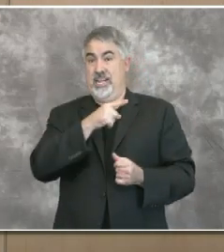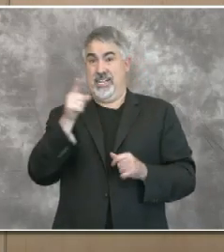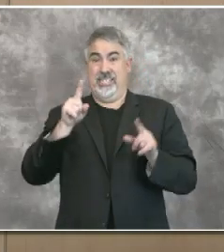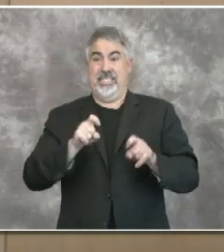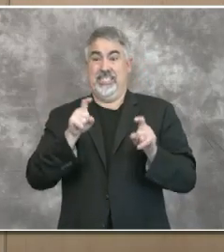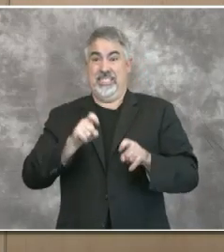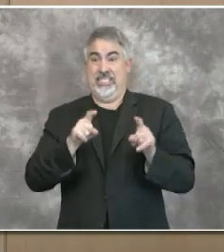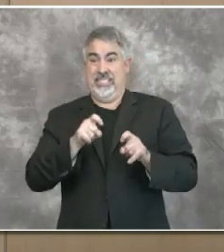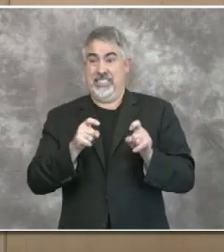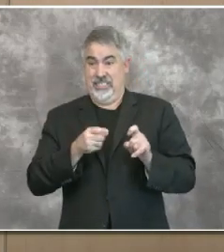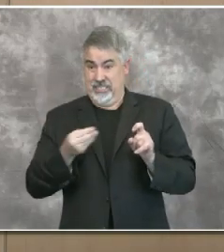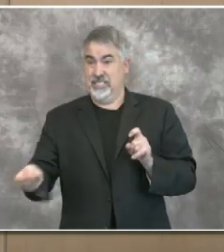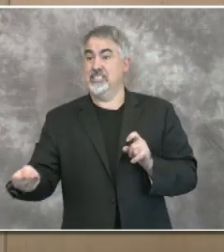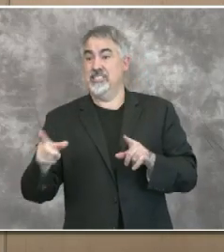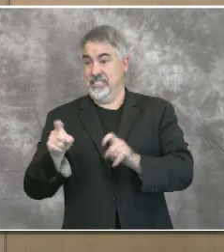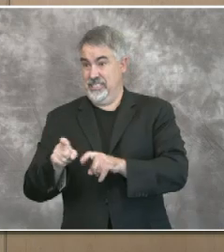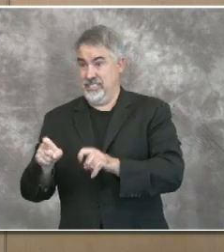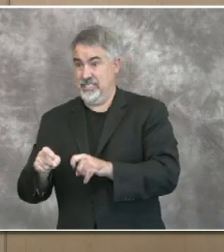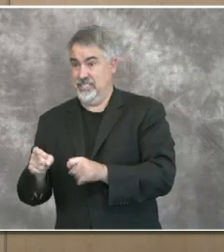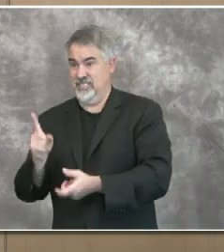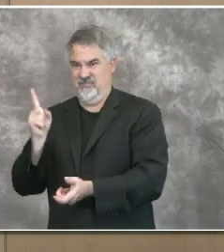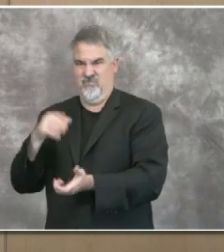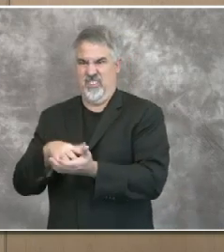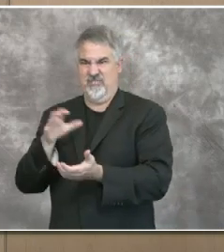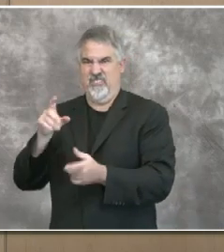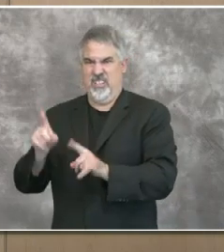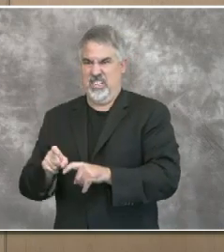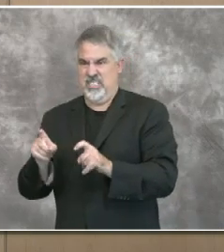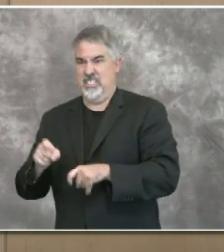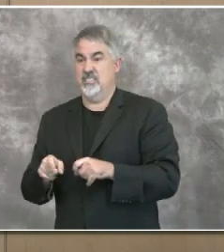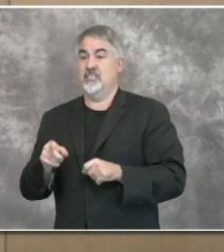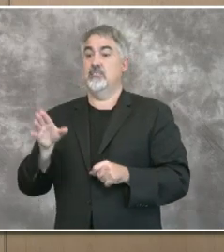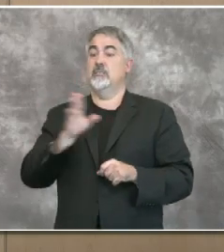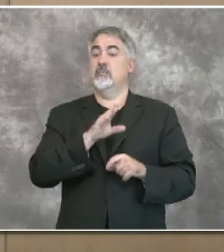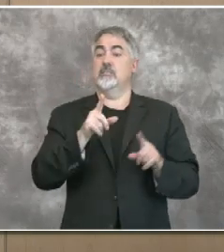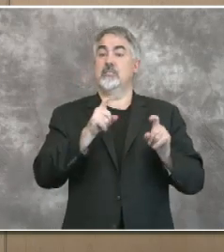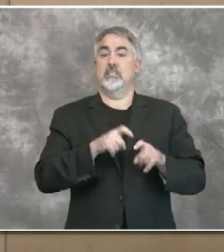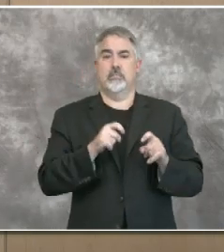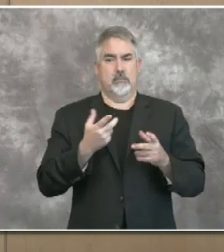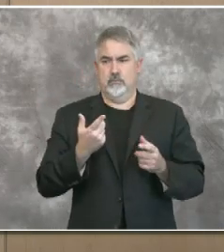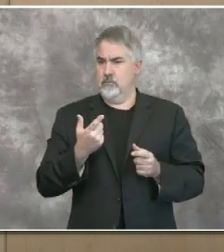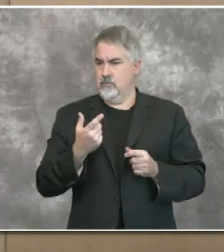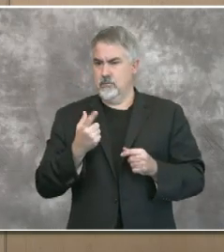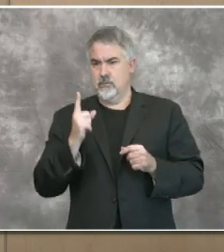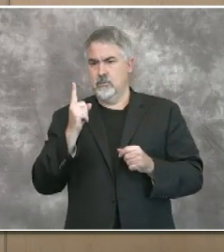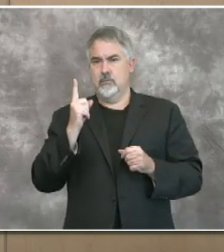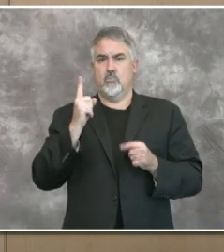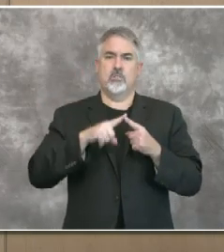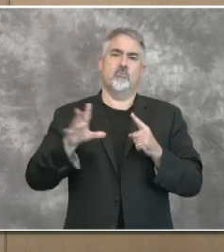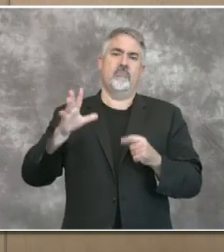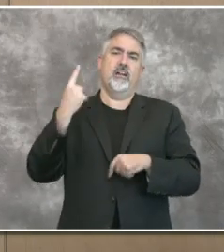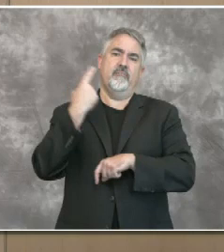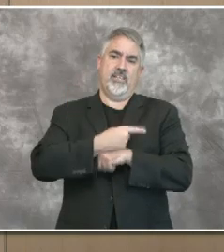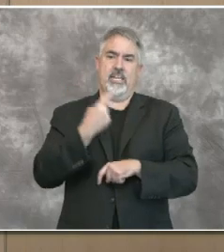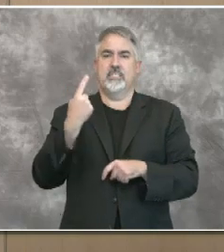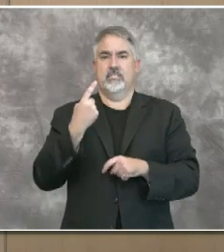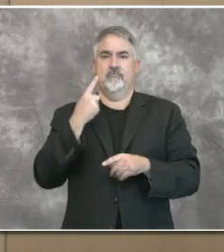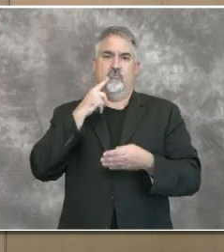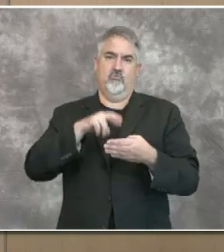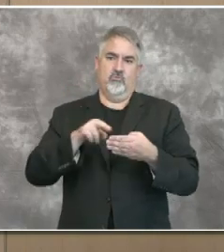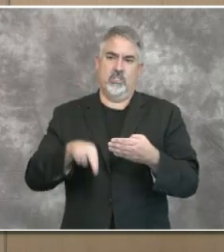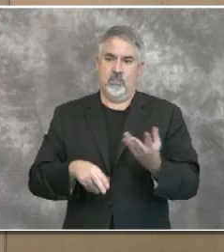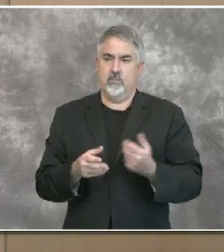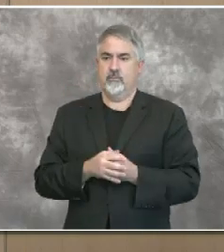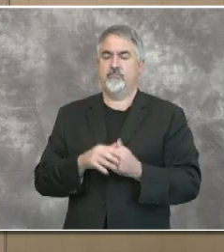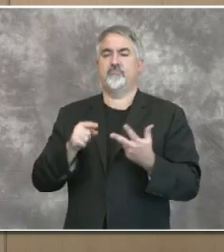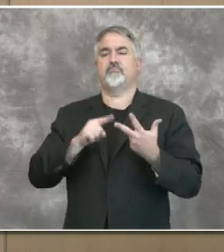tests, and those tests come back within 1 to 5 days. And the third bucket is commercial